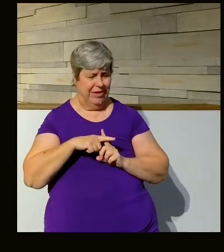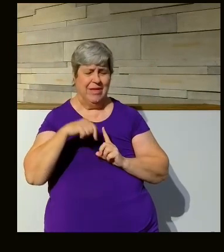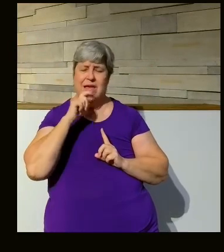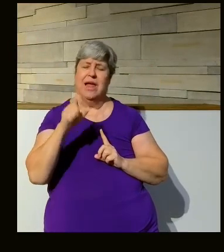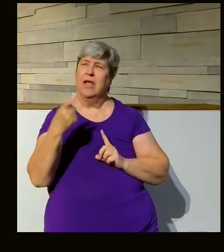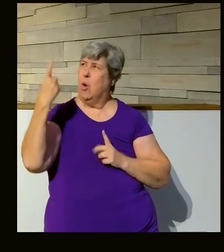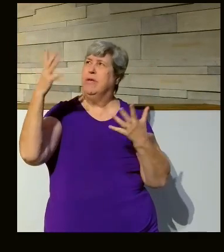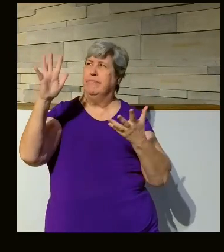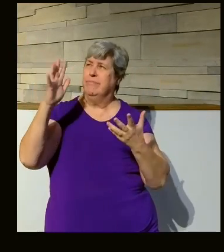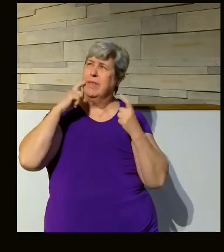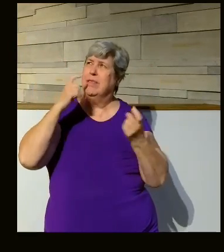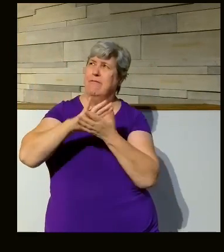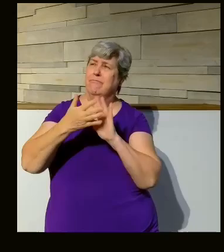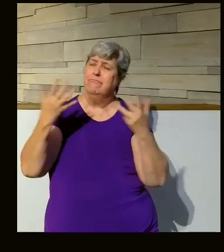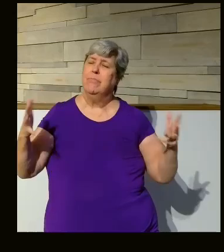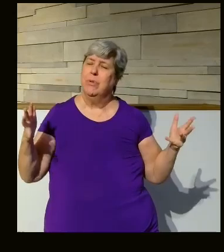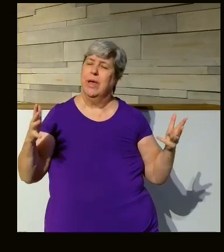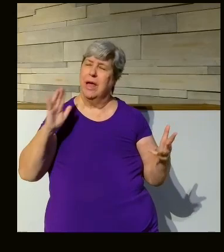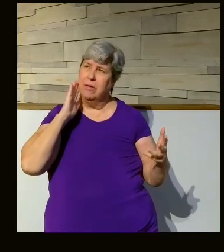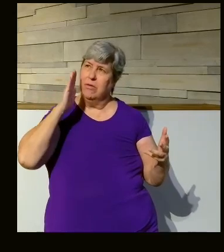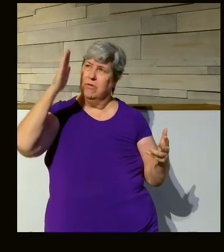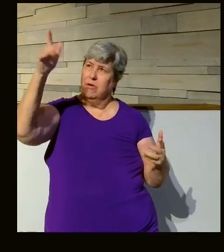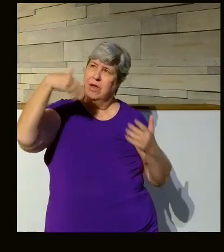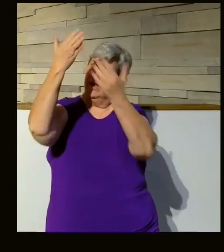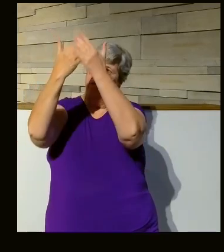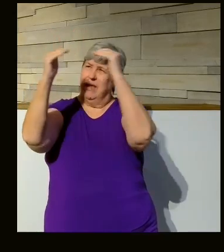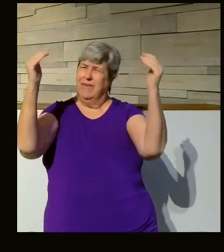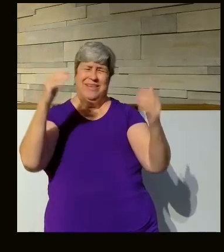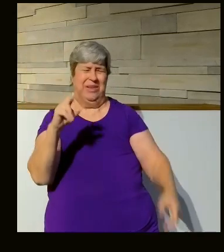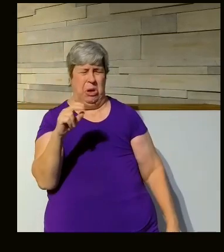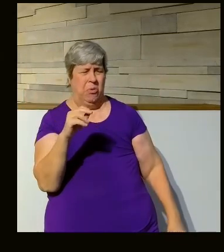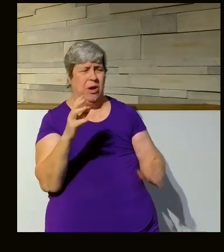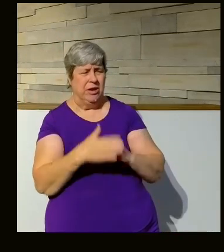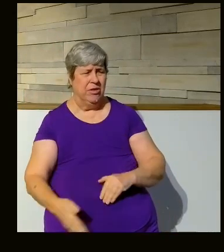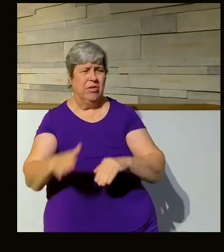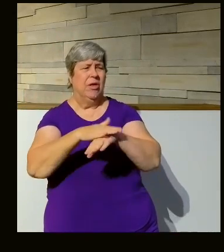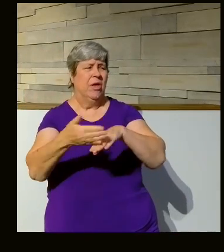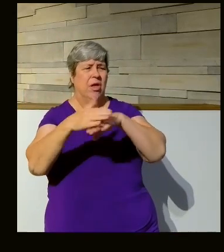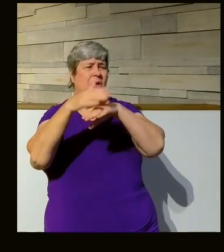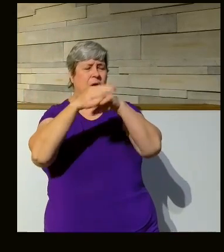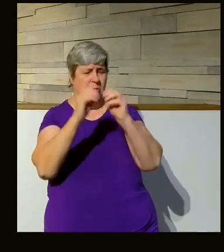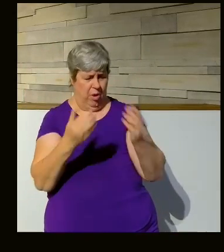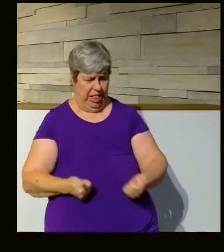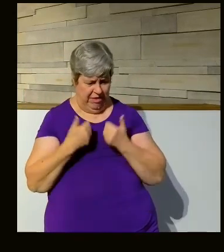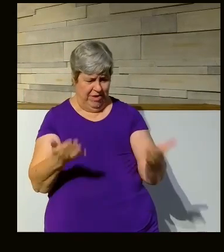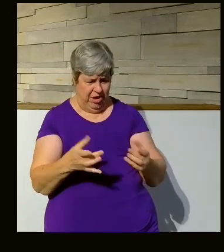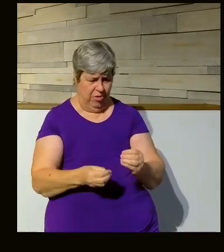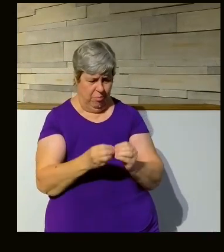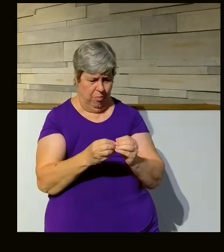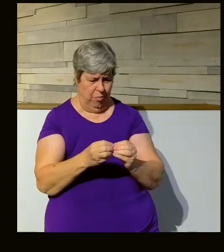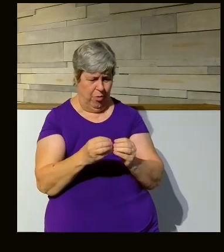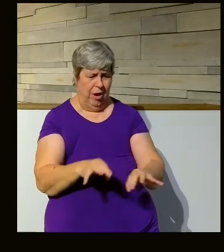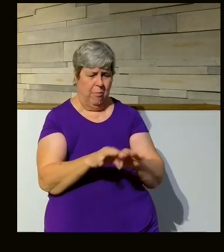sins are forgiven and one day I get to go to heaven. It's got to be more than that. Living on this earth has to be more important than